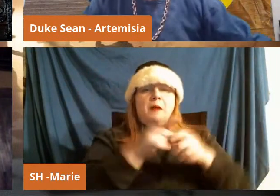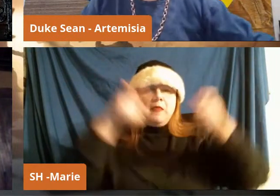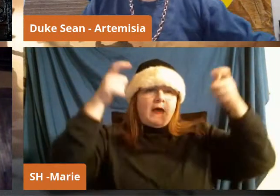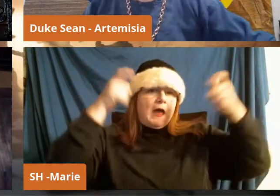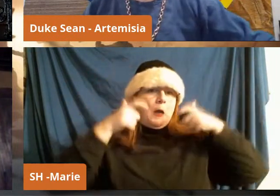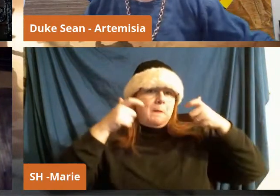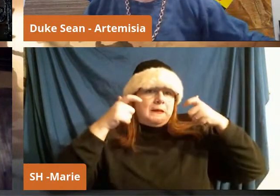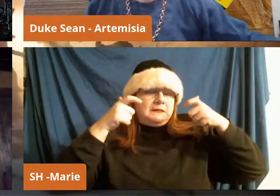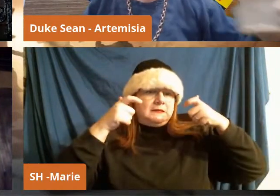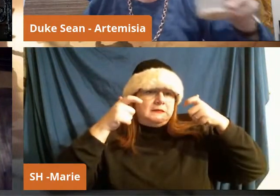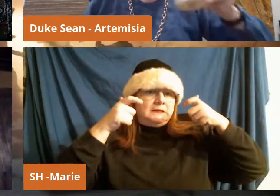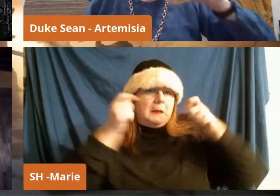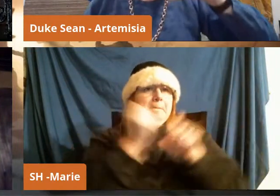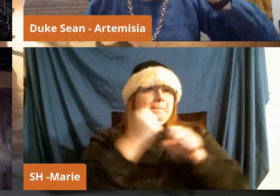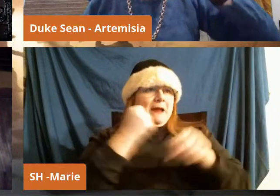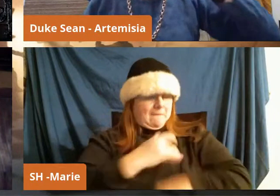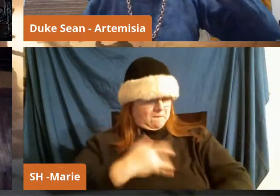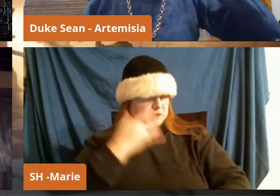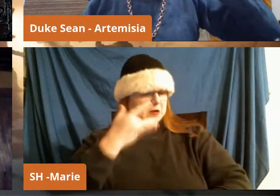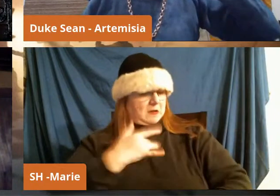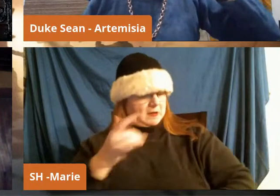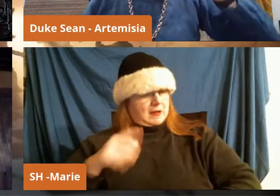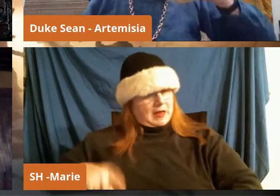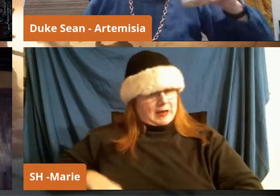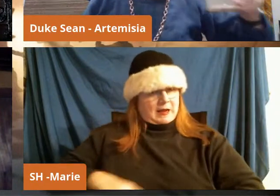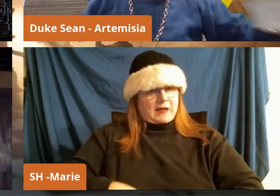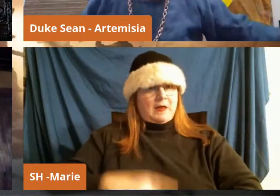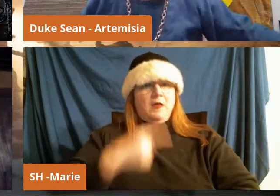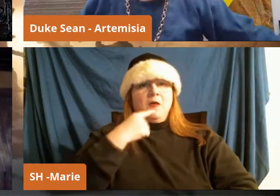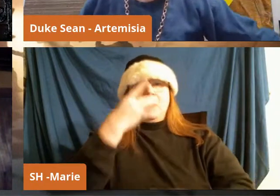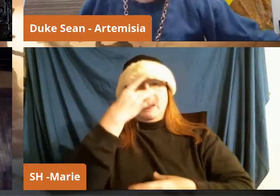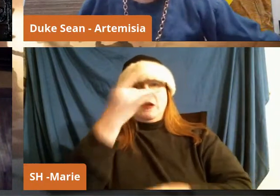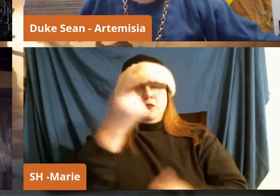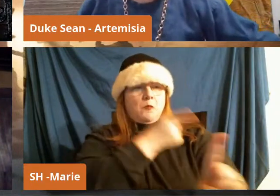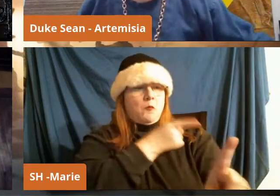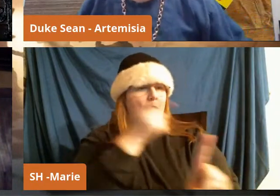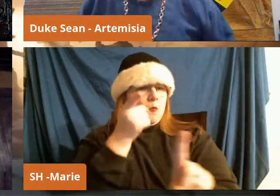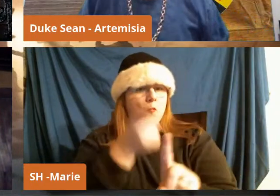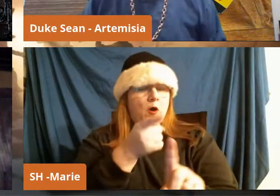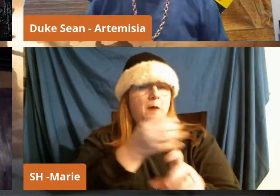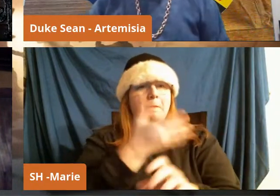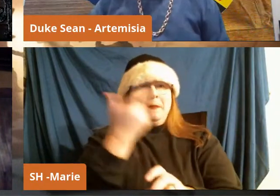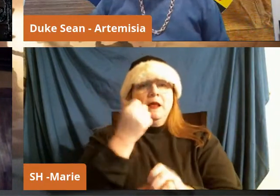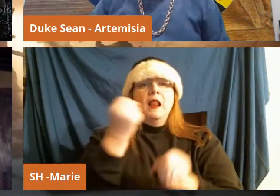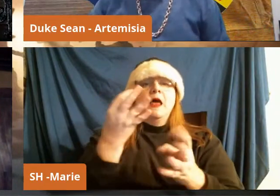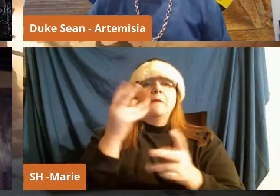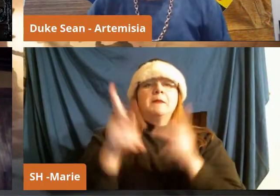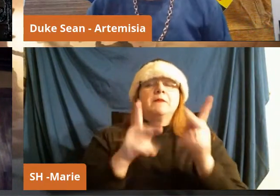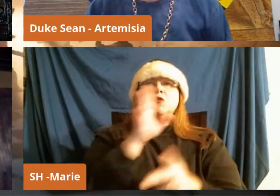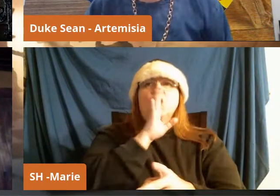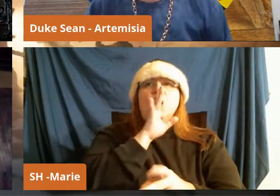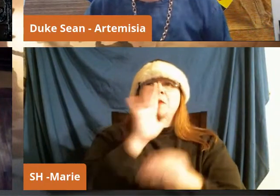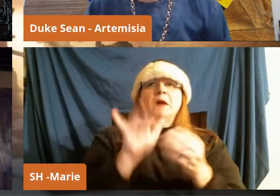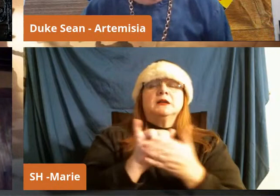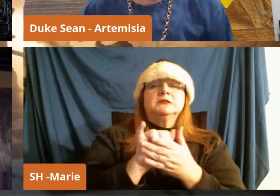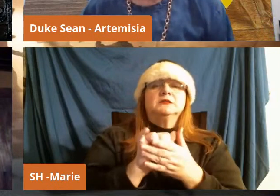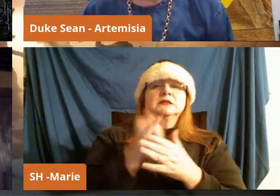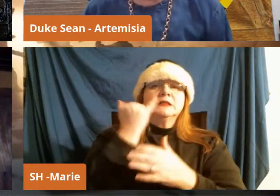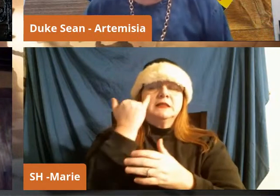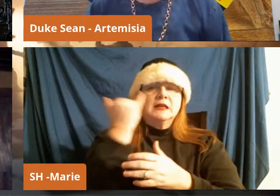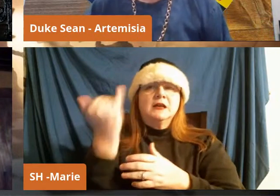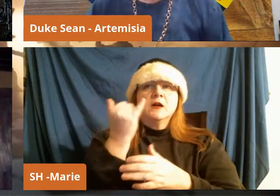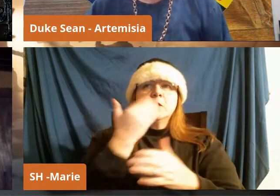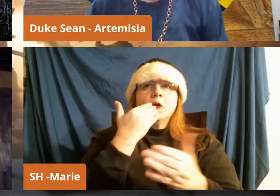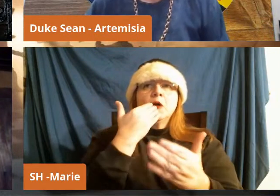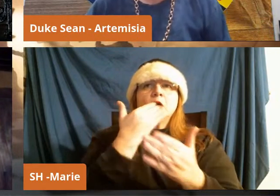helmet, sort of making you feel more knightly. I think that's a really interesting point, because a lot of people talk about, the idea that a